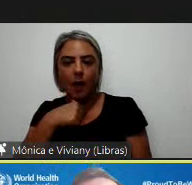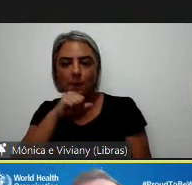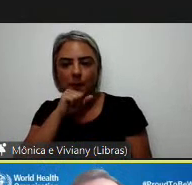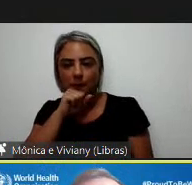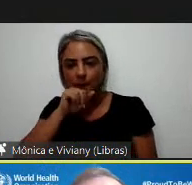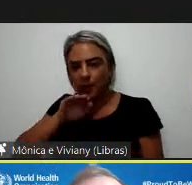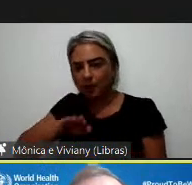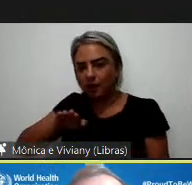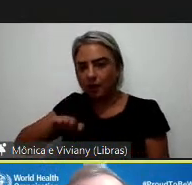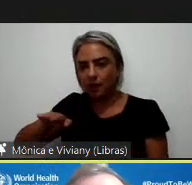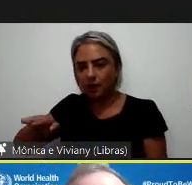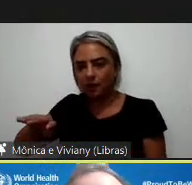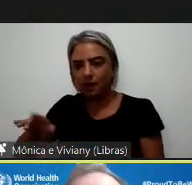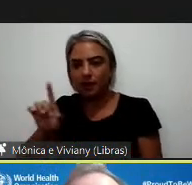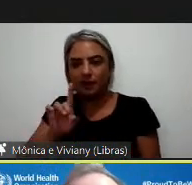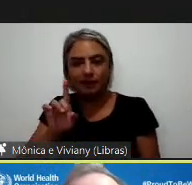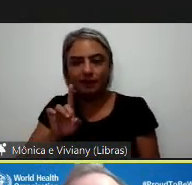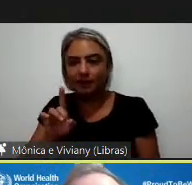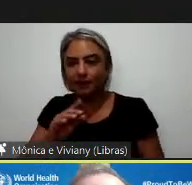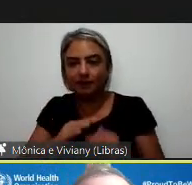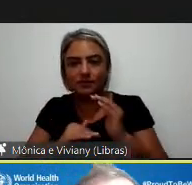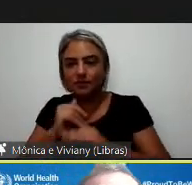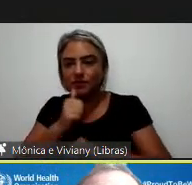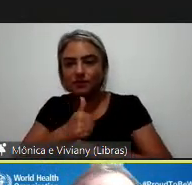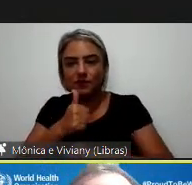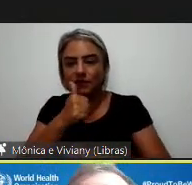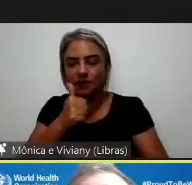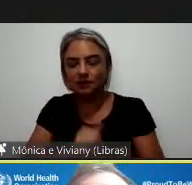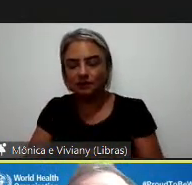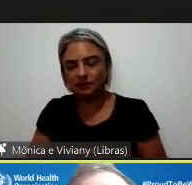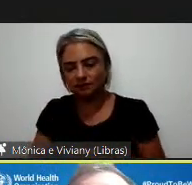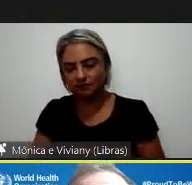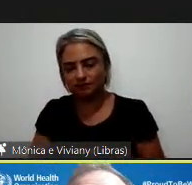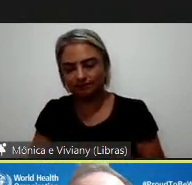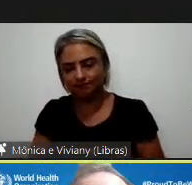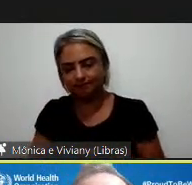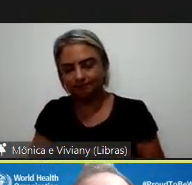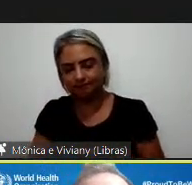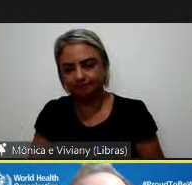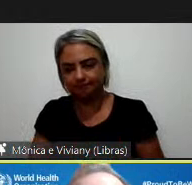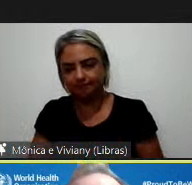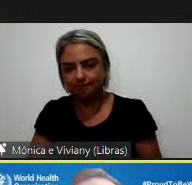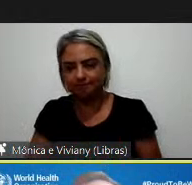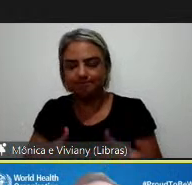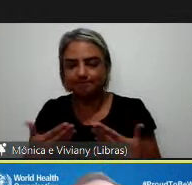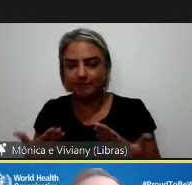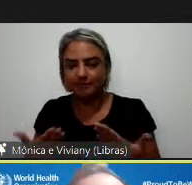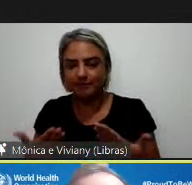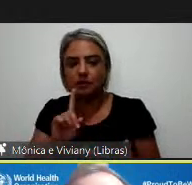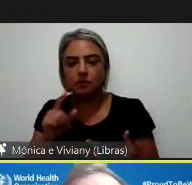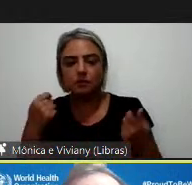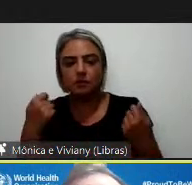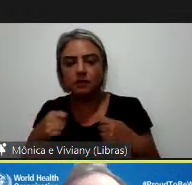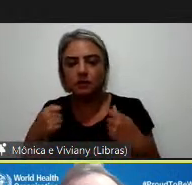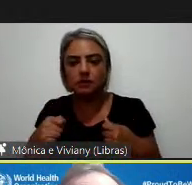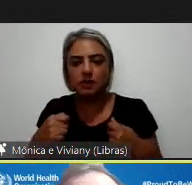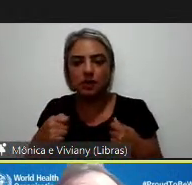have a nutrition professional, it doesn't necessarily mean that professional